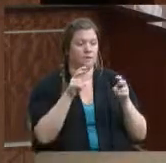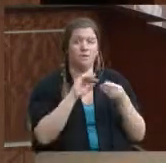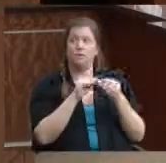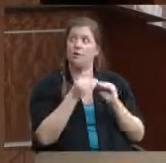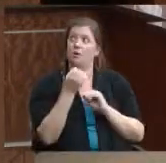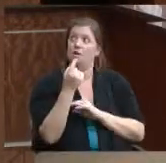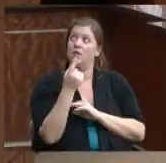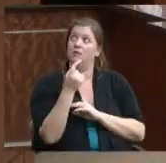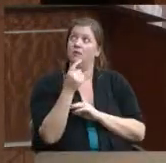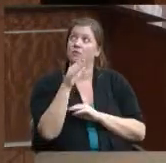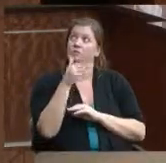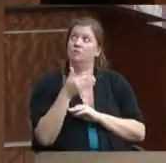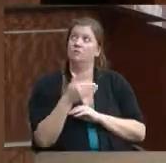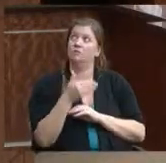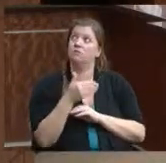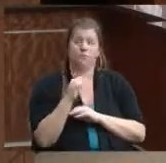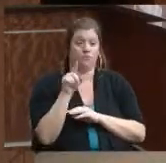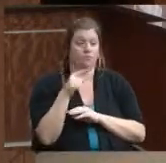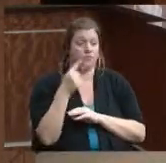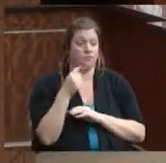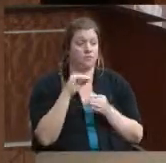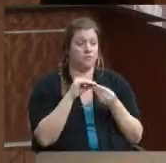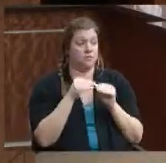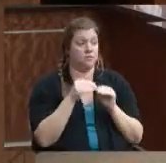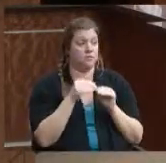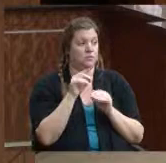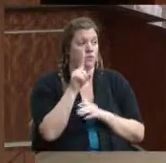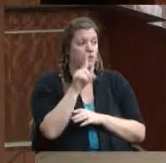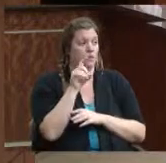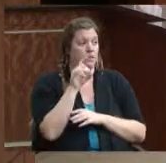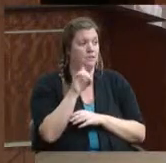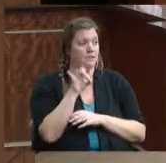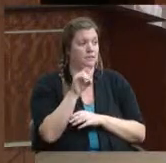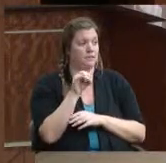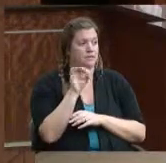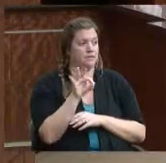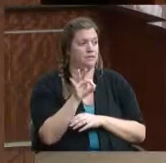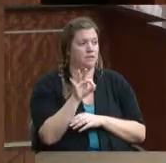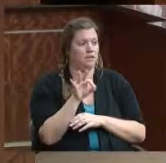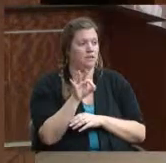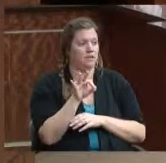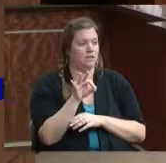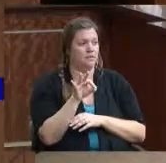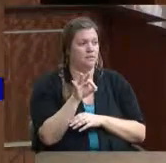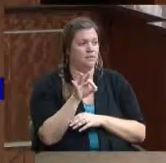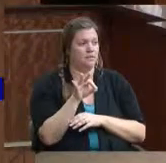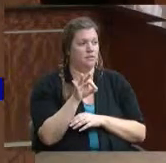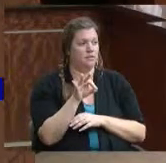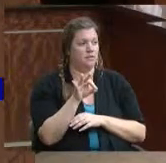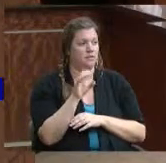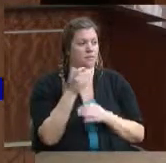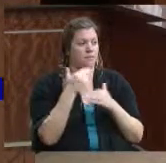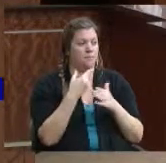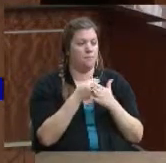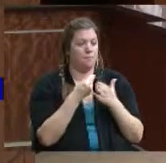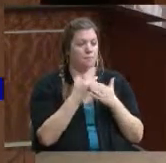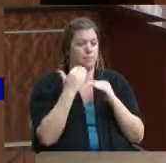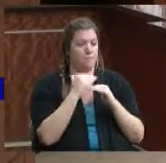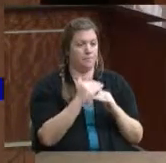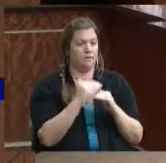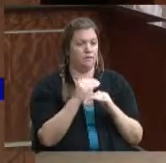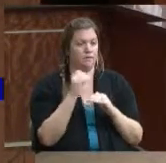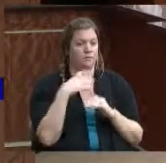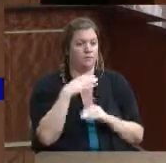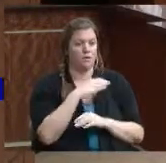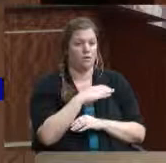the introduction to first public hearing on ordinance number 1809, an ordinance to amend the operating budget of the Marion City Council